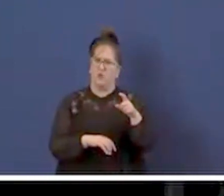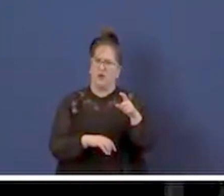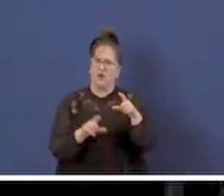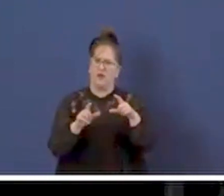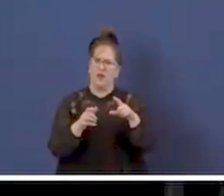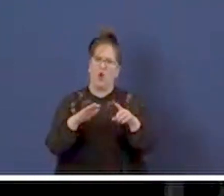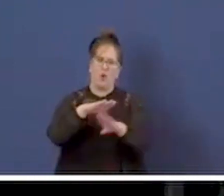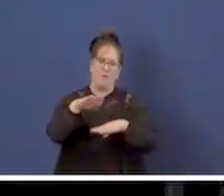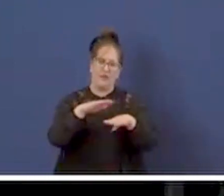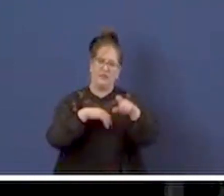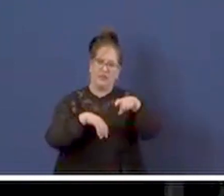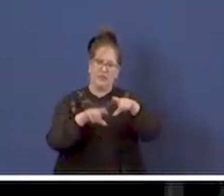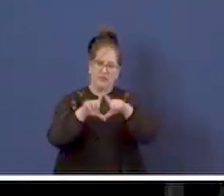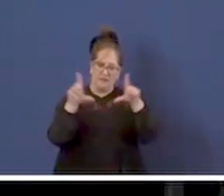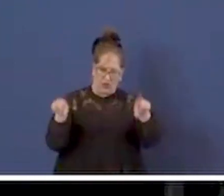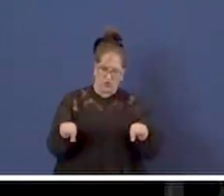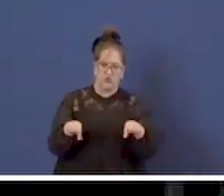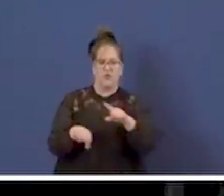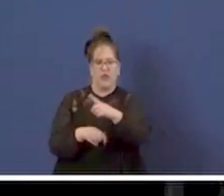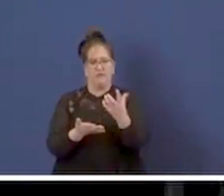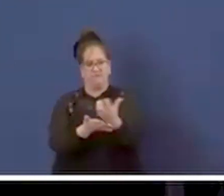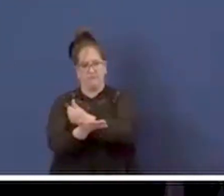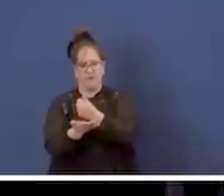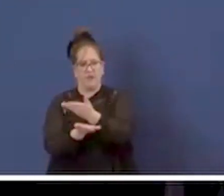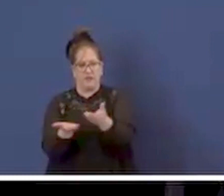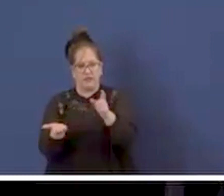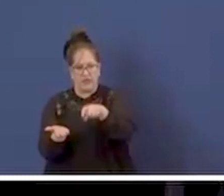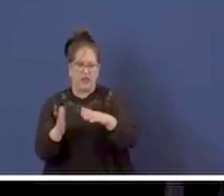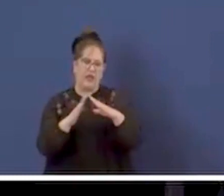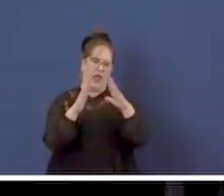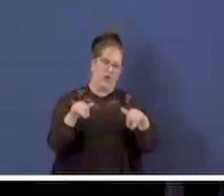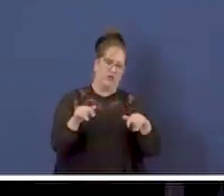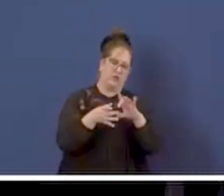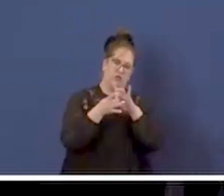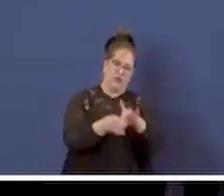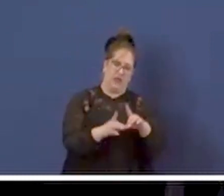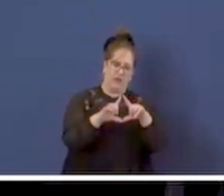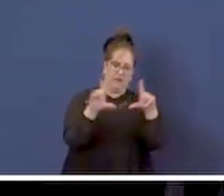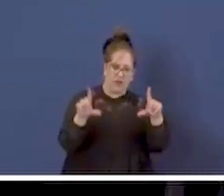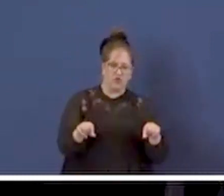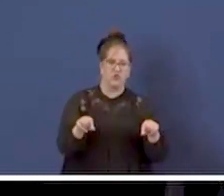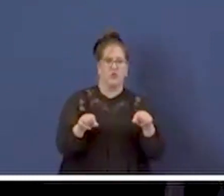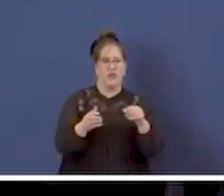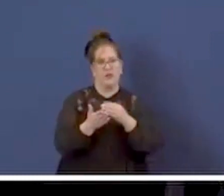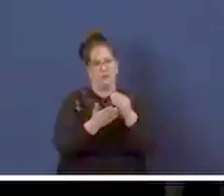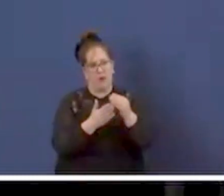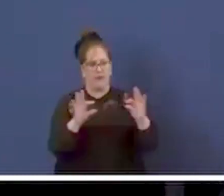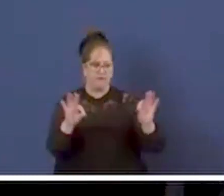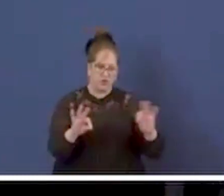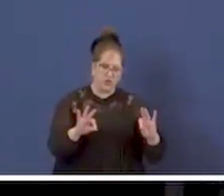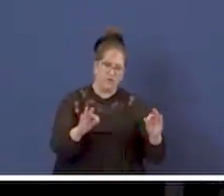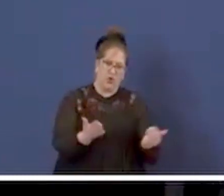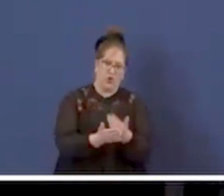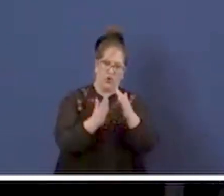access basic needs items like clothing, and a housing related voucher to help furnish a new house or a home